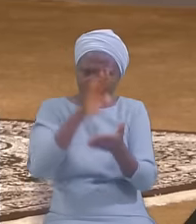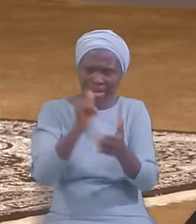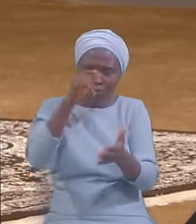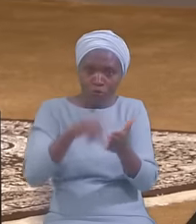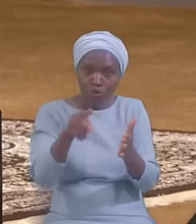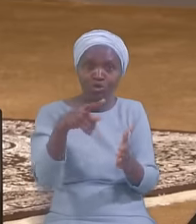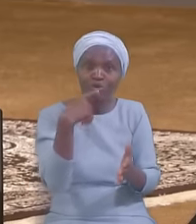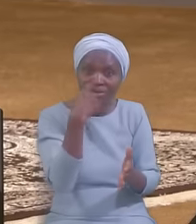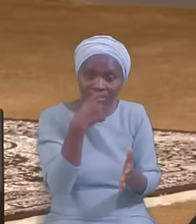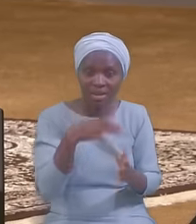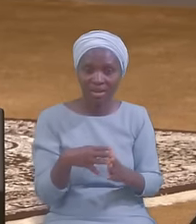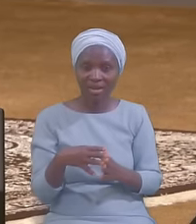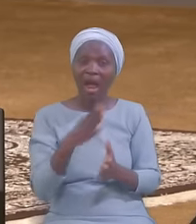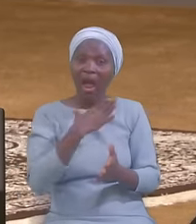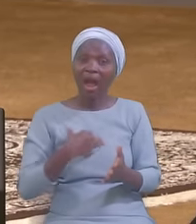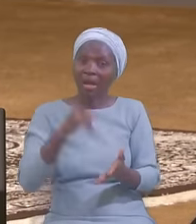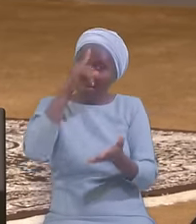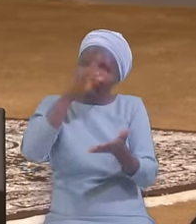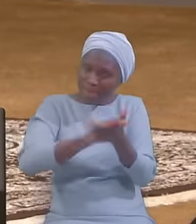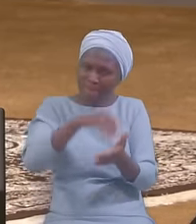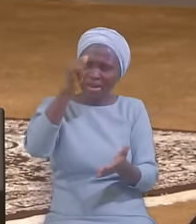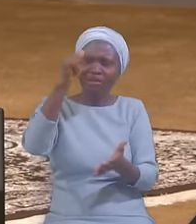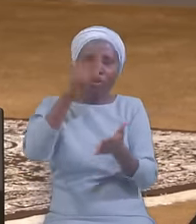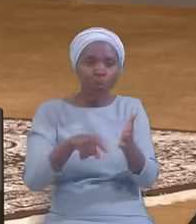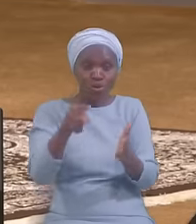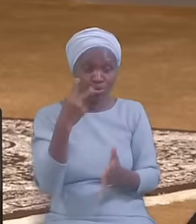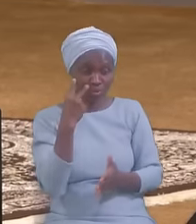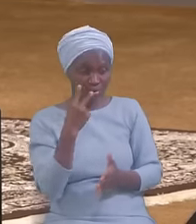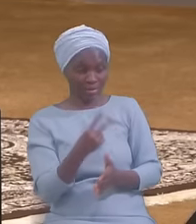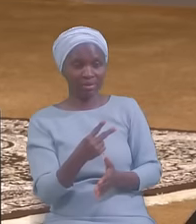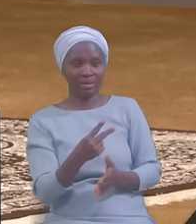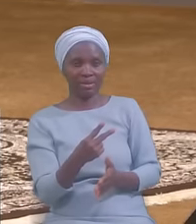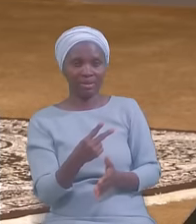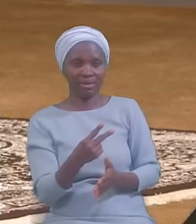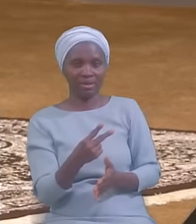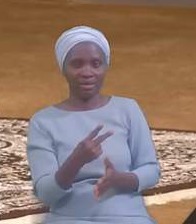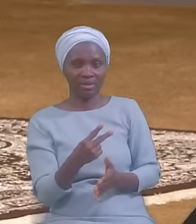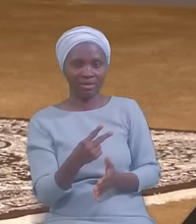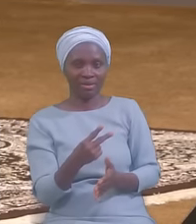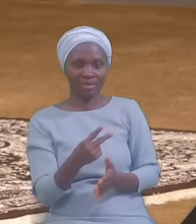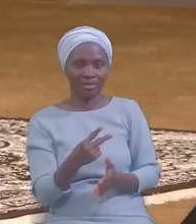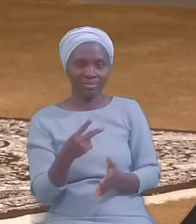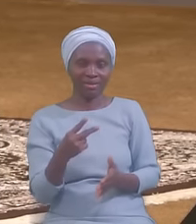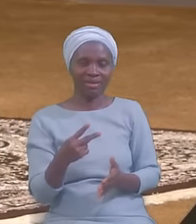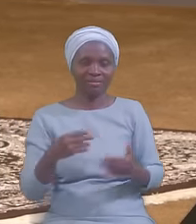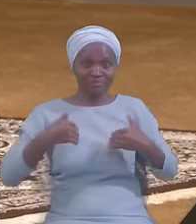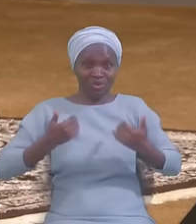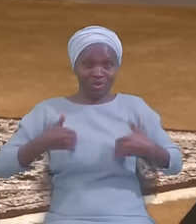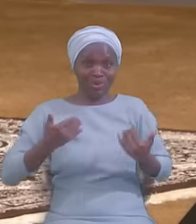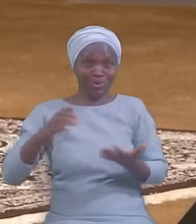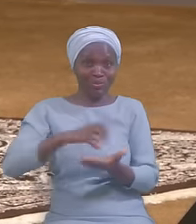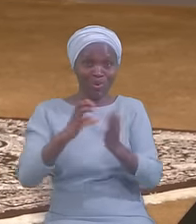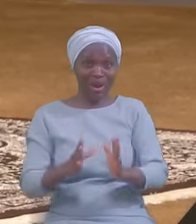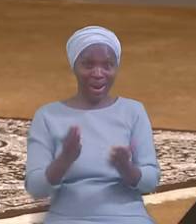say. And believe what you sing. Youth choir tonight, God bless you.